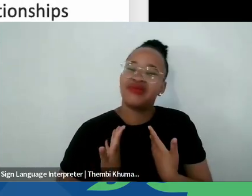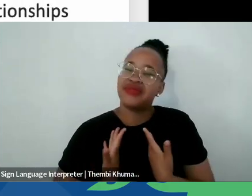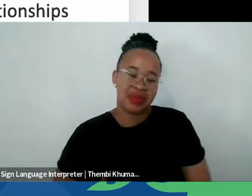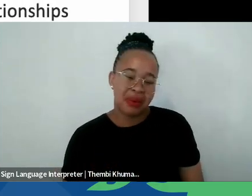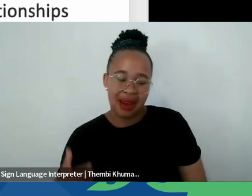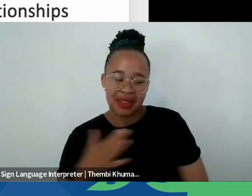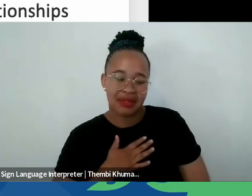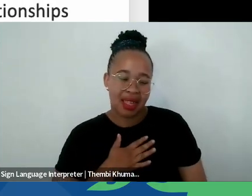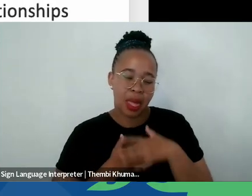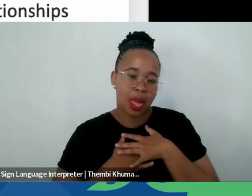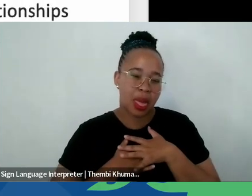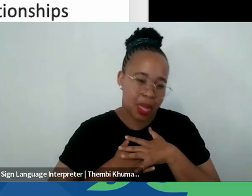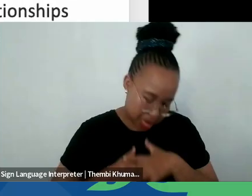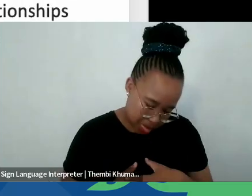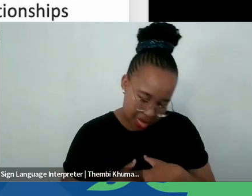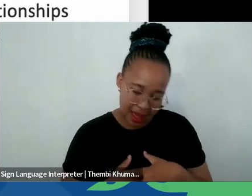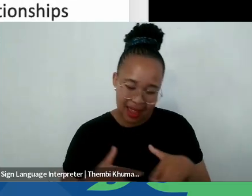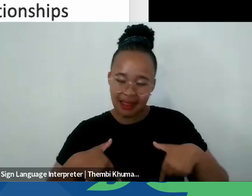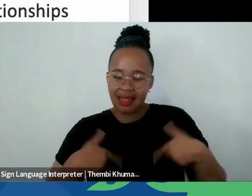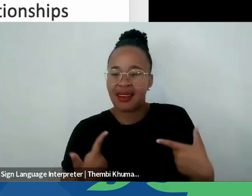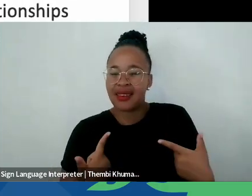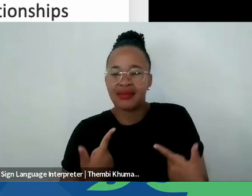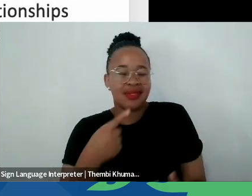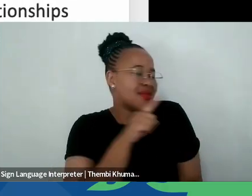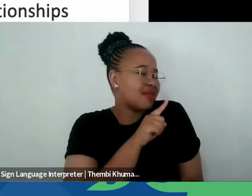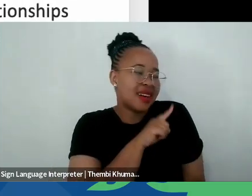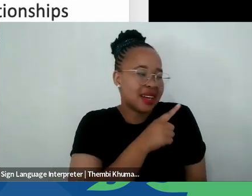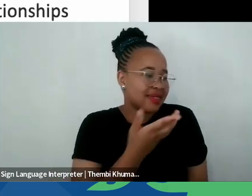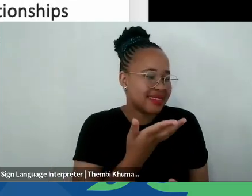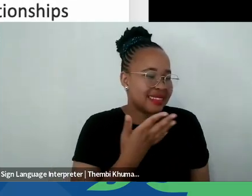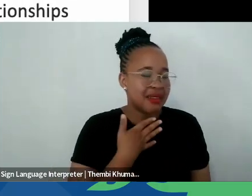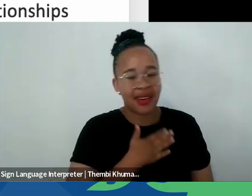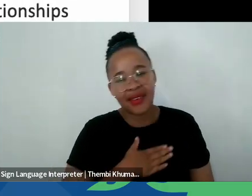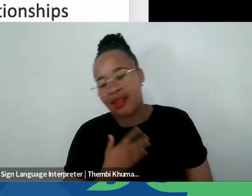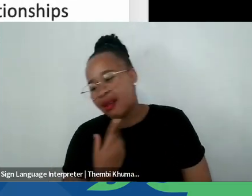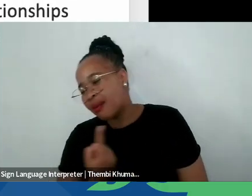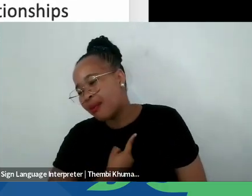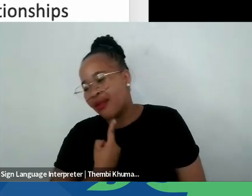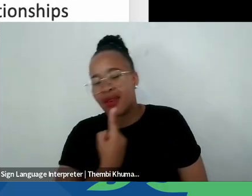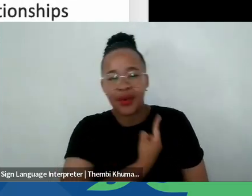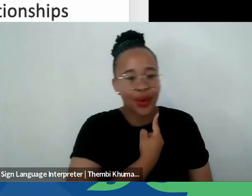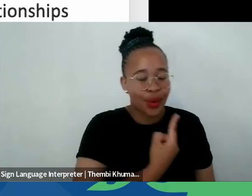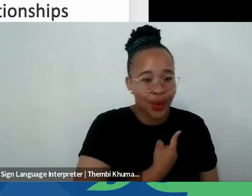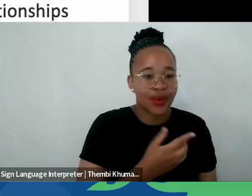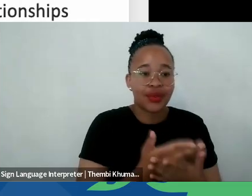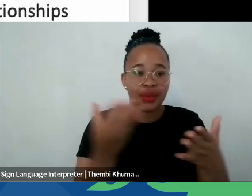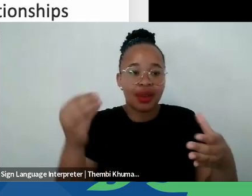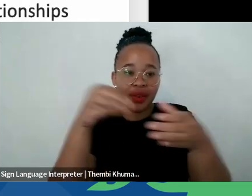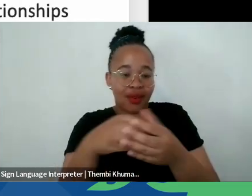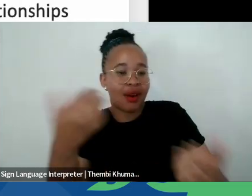of existed. And were looking for a little bit of pleasure from the drugs and the